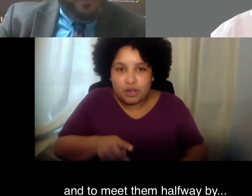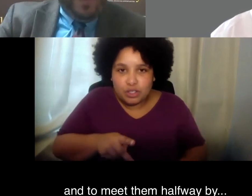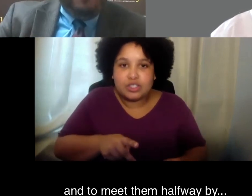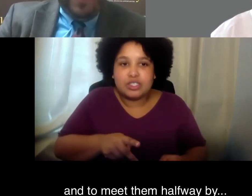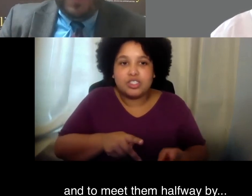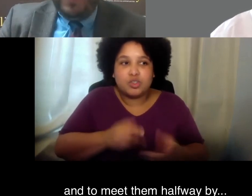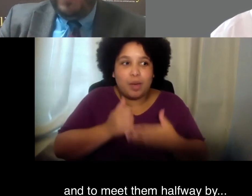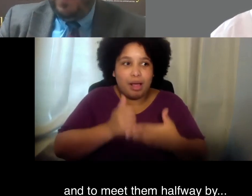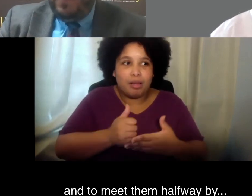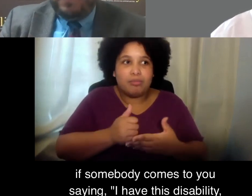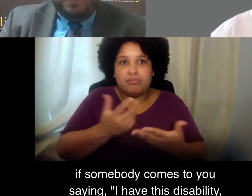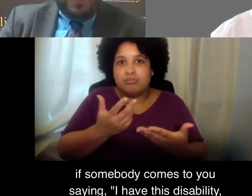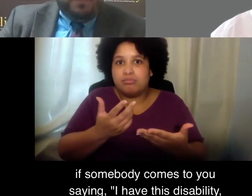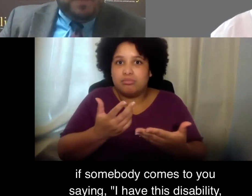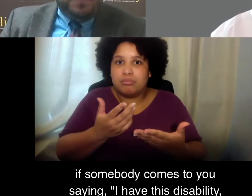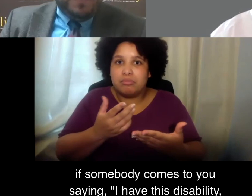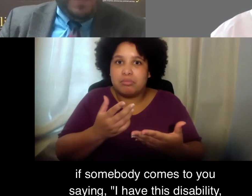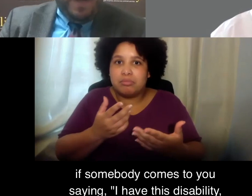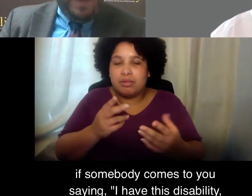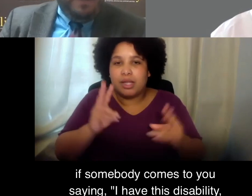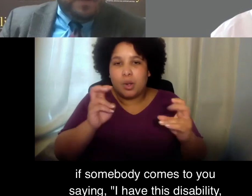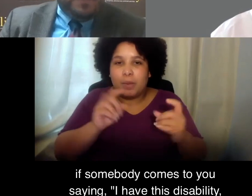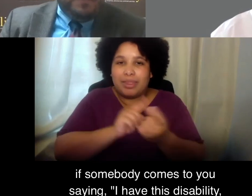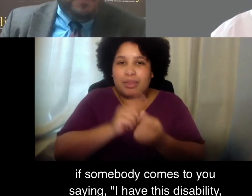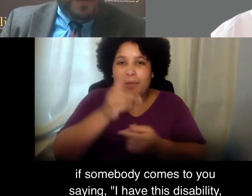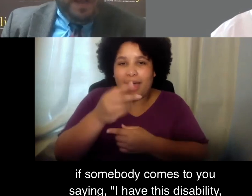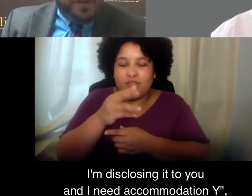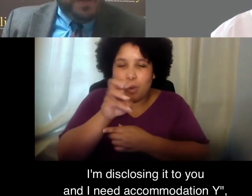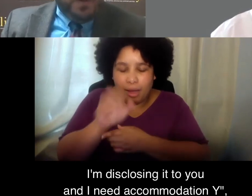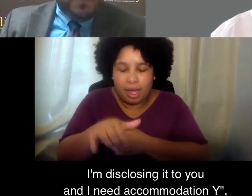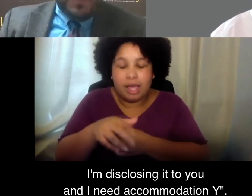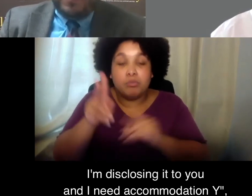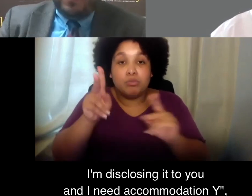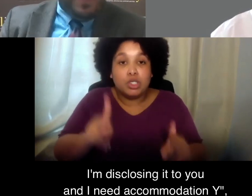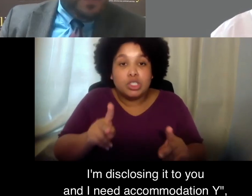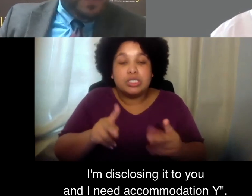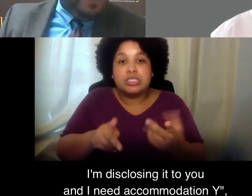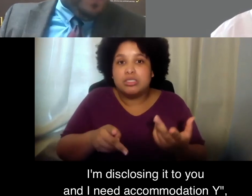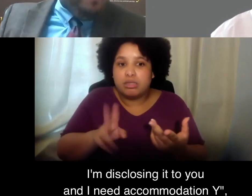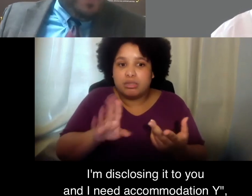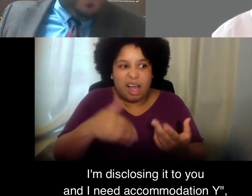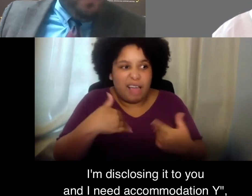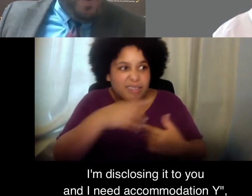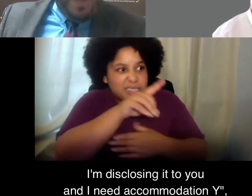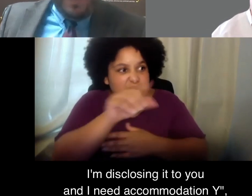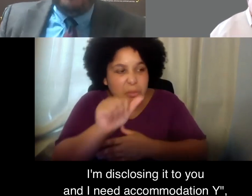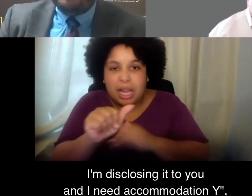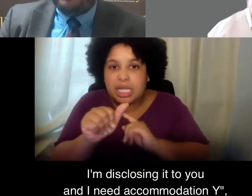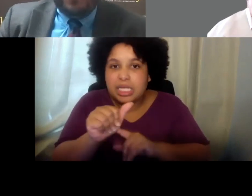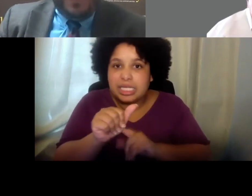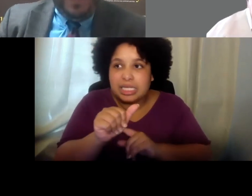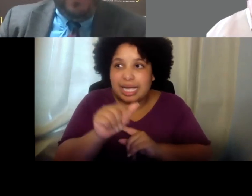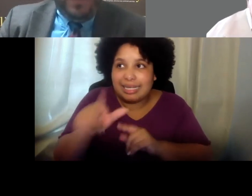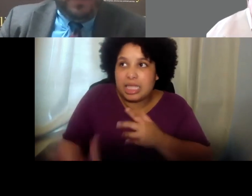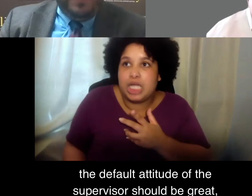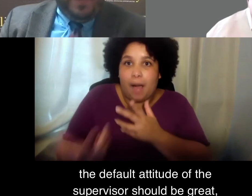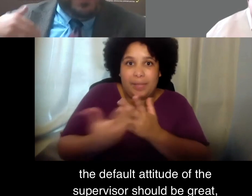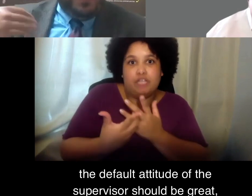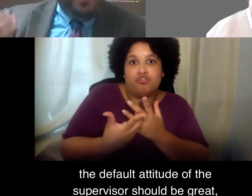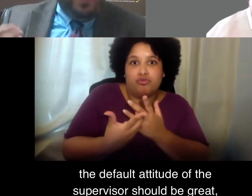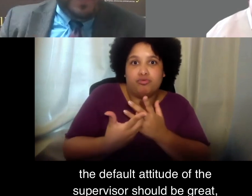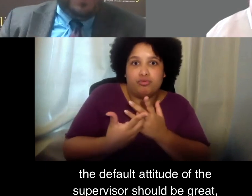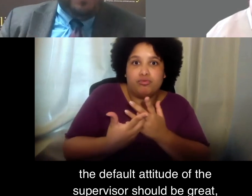them halfway by, if somebody comes to you saying, I have this disability, I'm disclosing it to you and I need accommodation. Why?